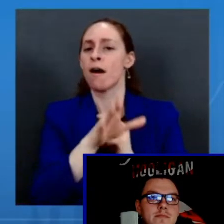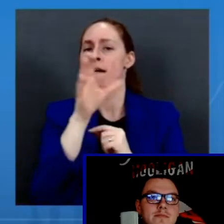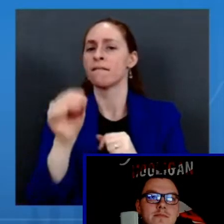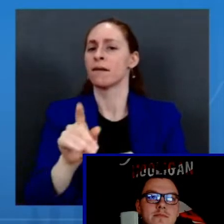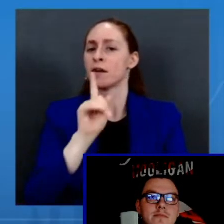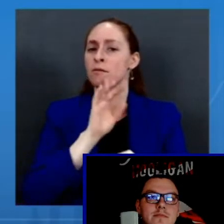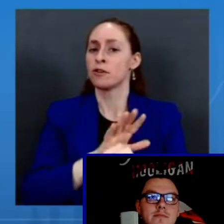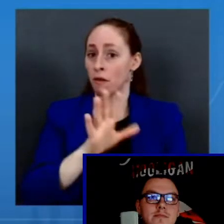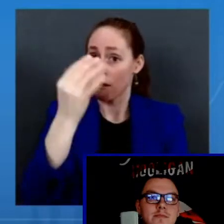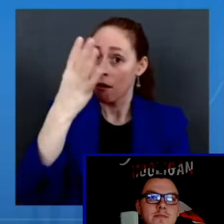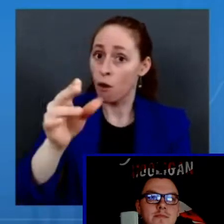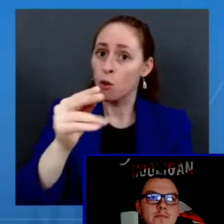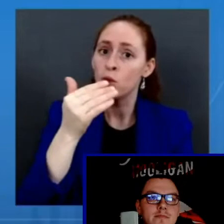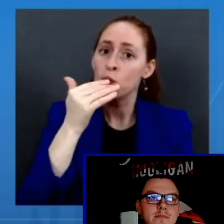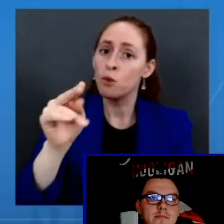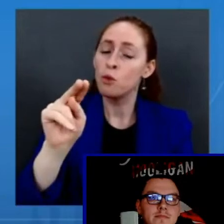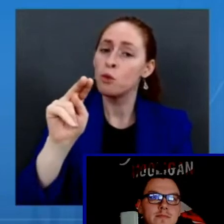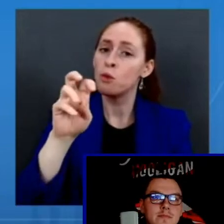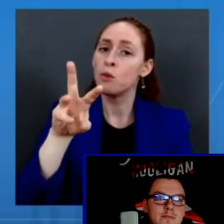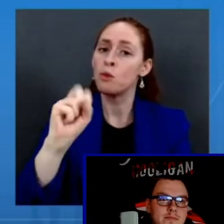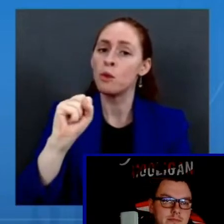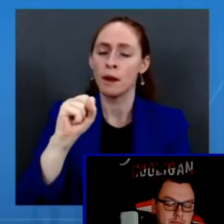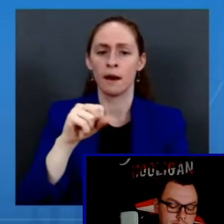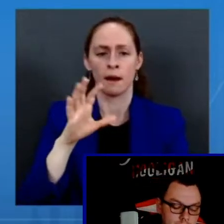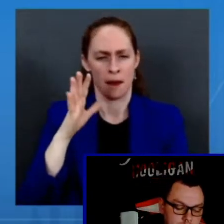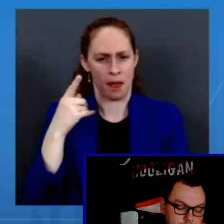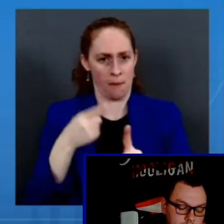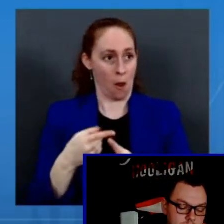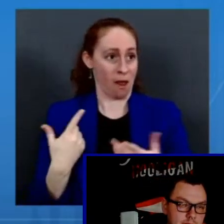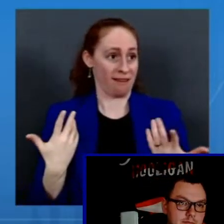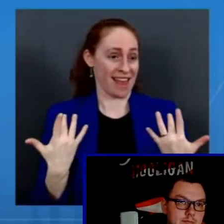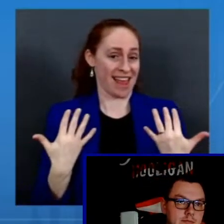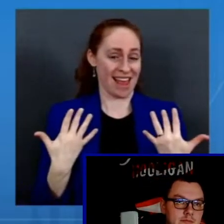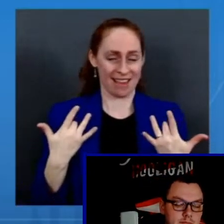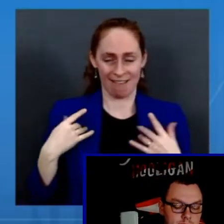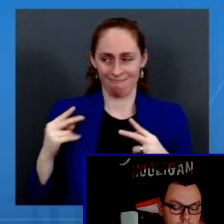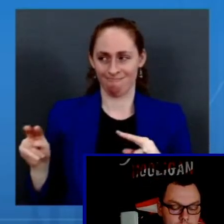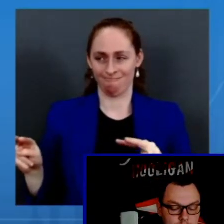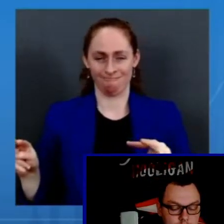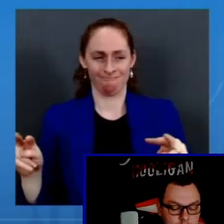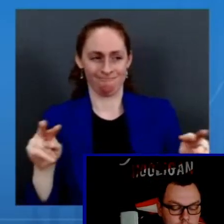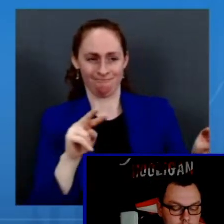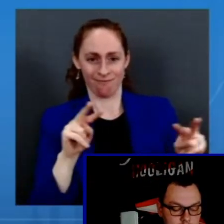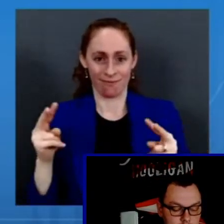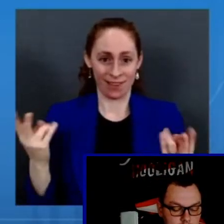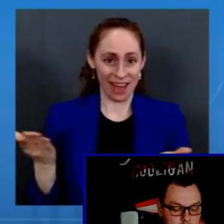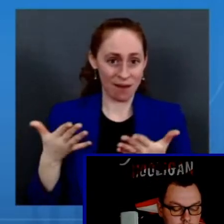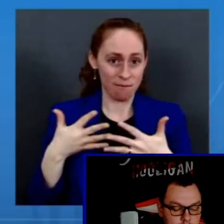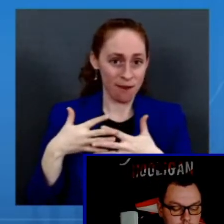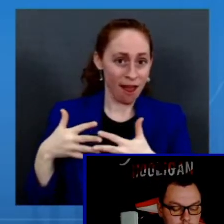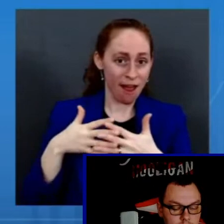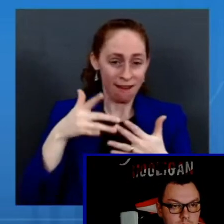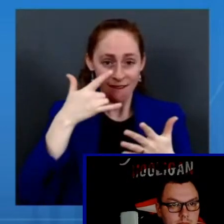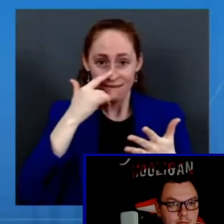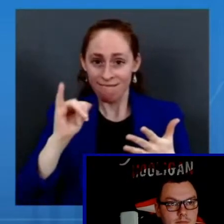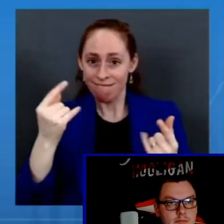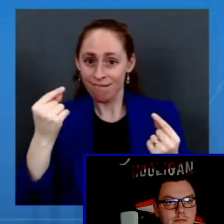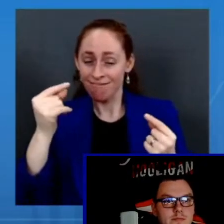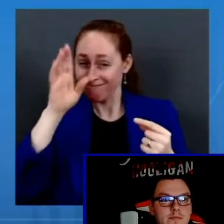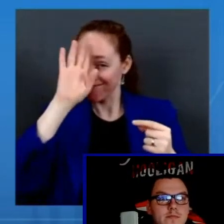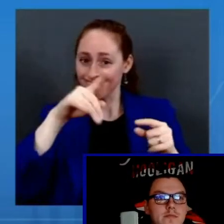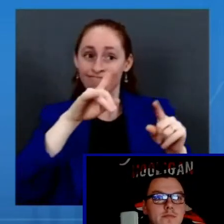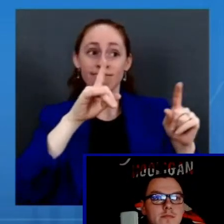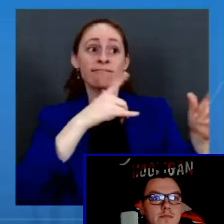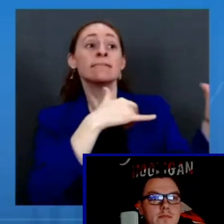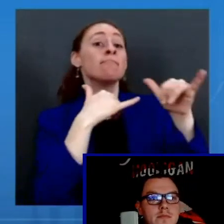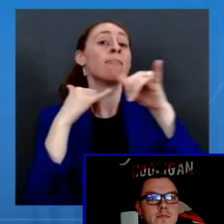in our own population, which has its own demographic considerations. I would point out that even if you